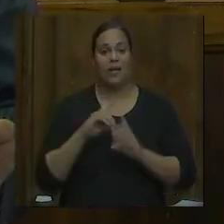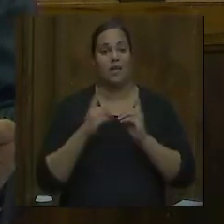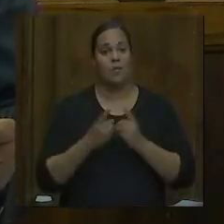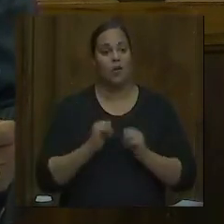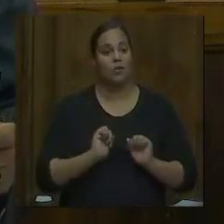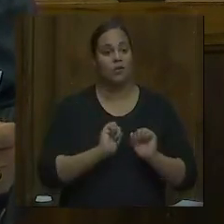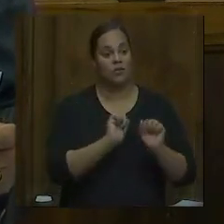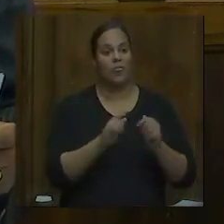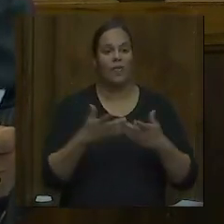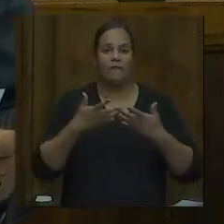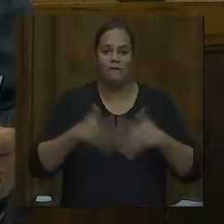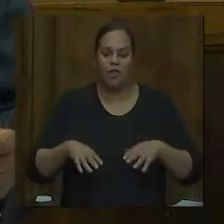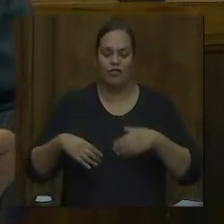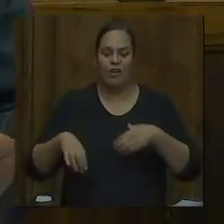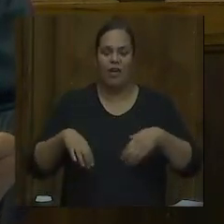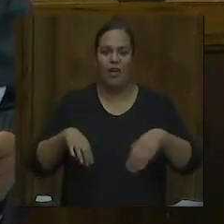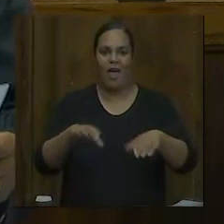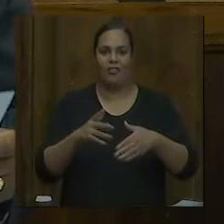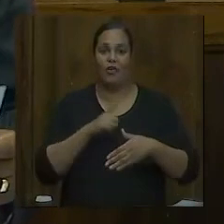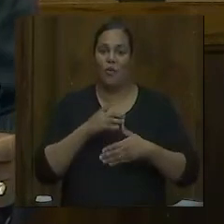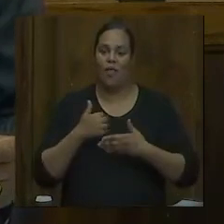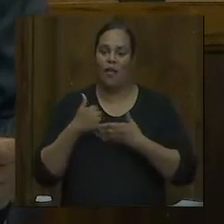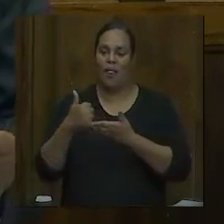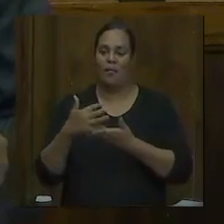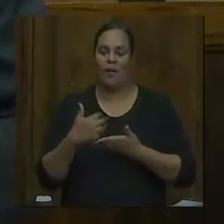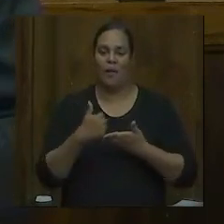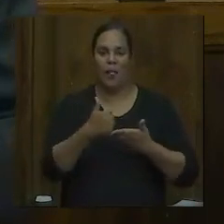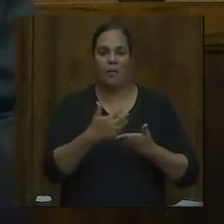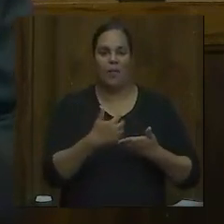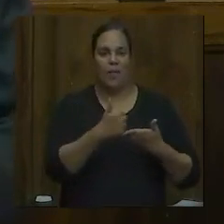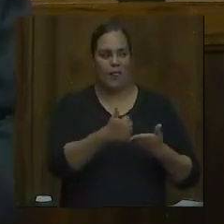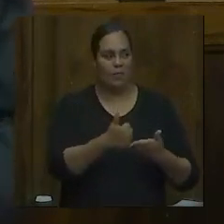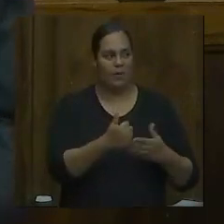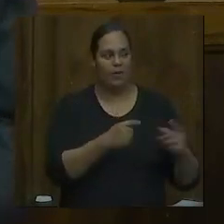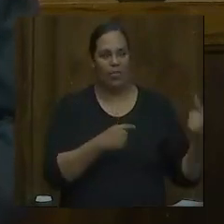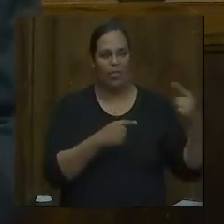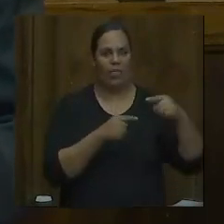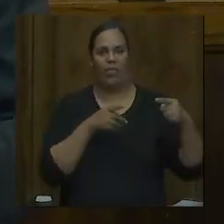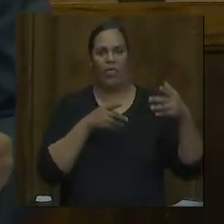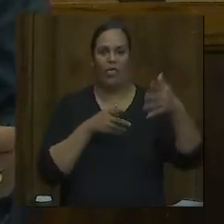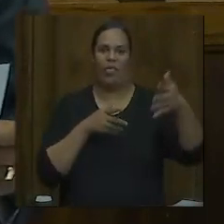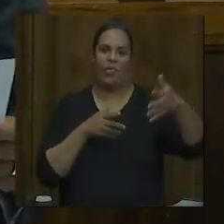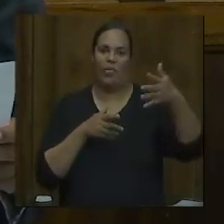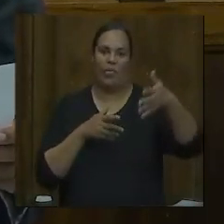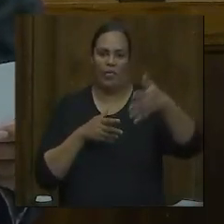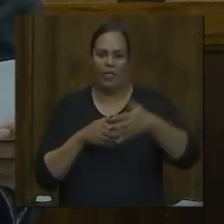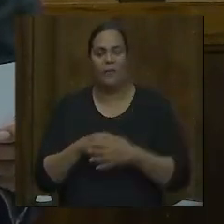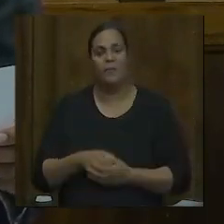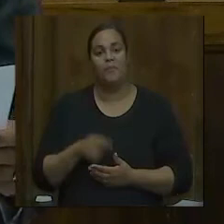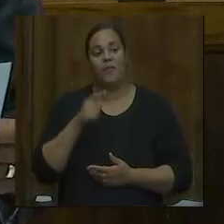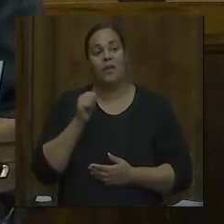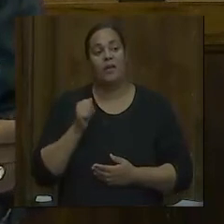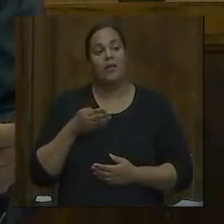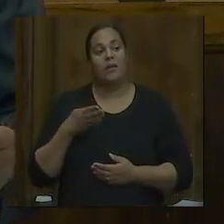were already in action in helping and directing. Order, please. Her presence,